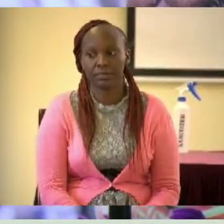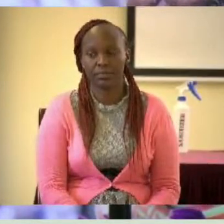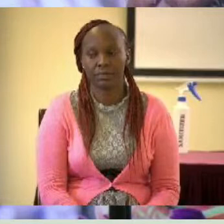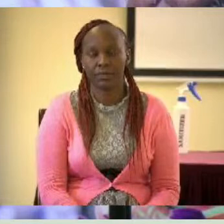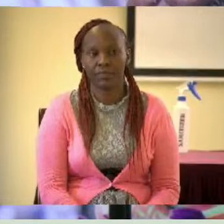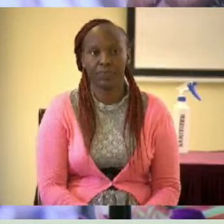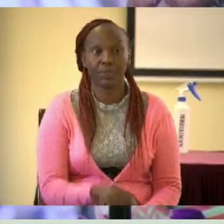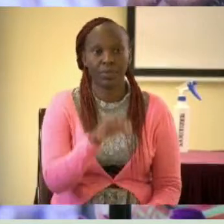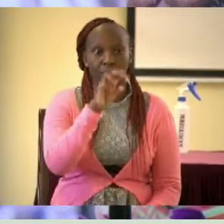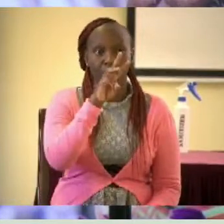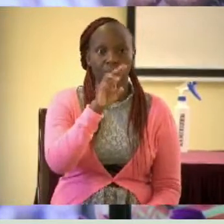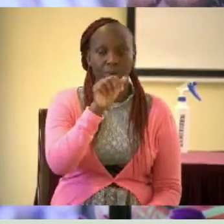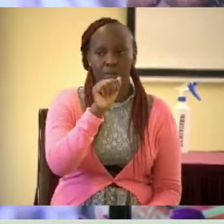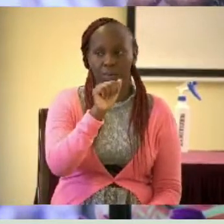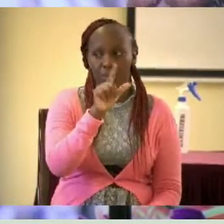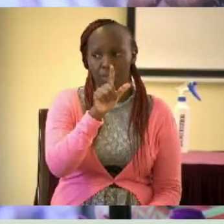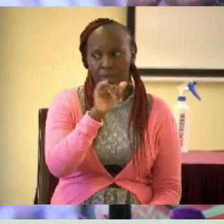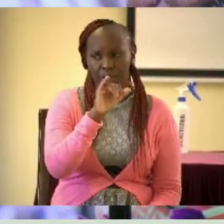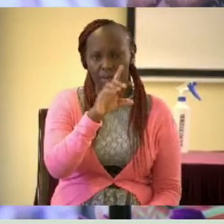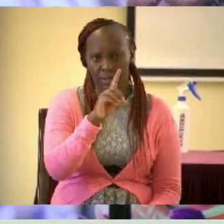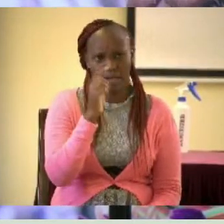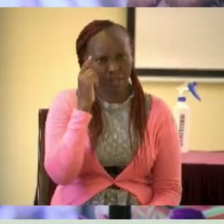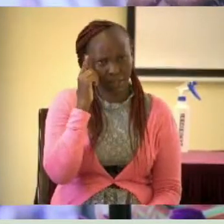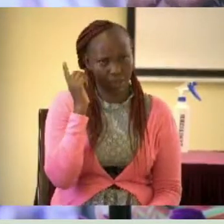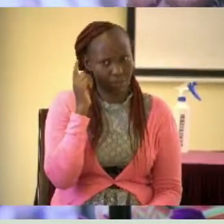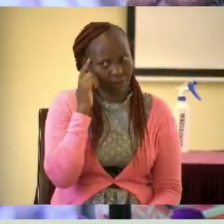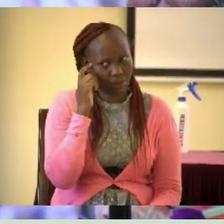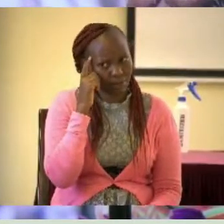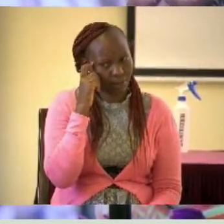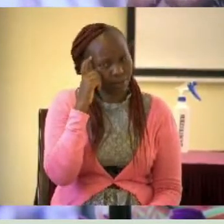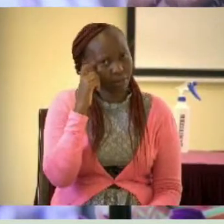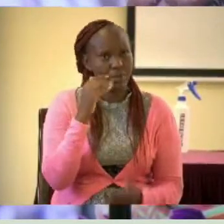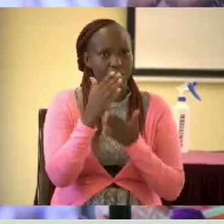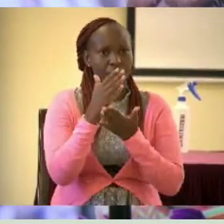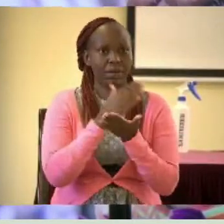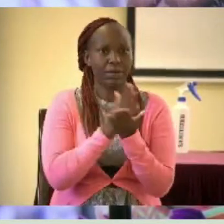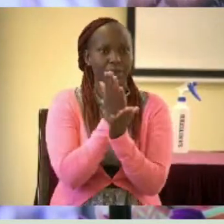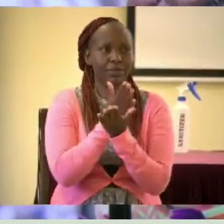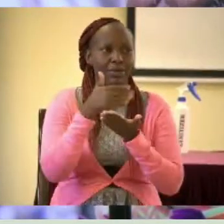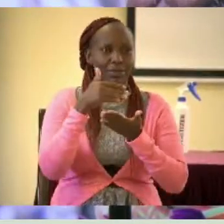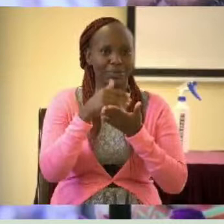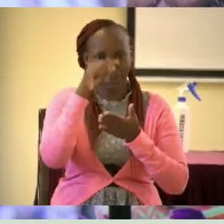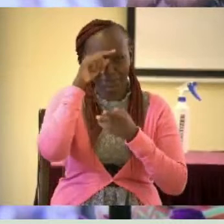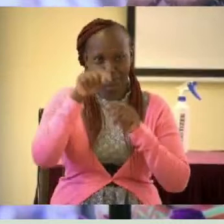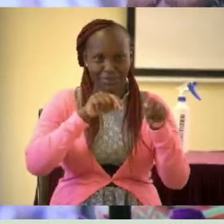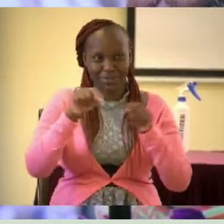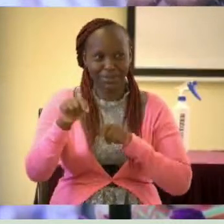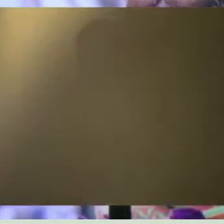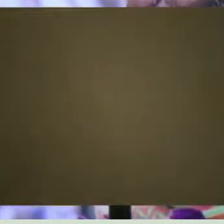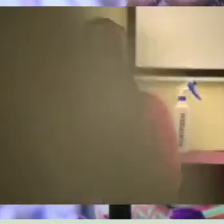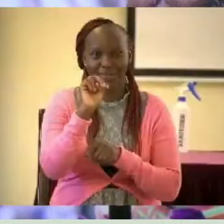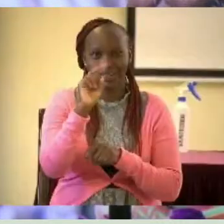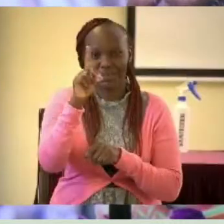Mr. Walid Badawi, the Head of Section Governance of UNDP,